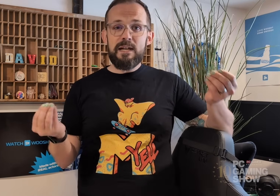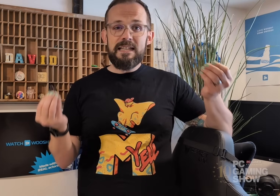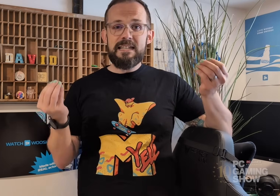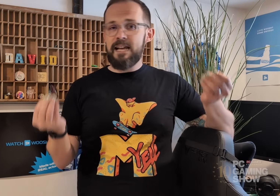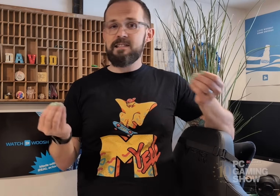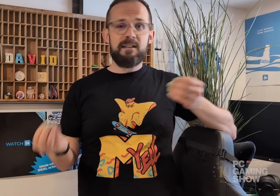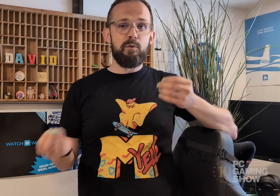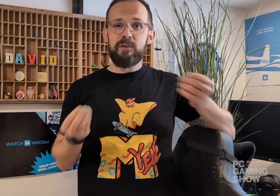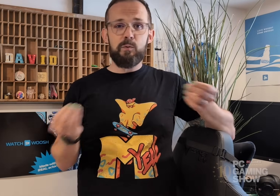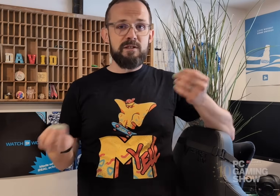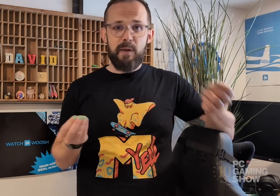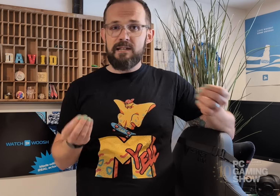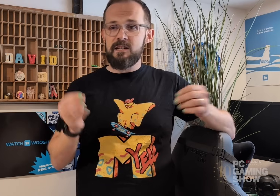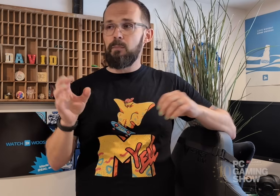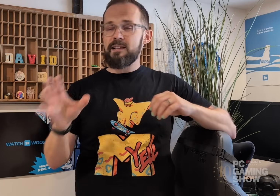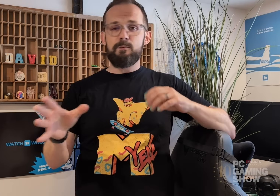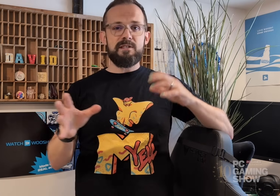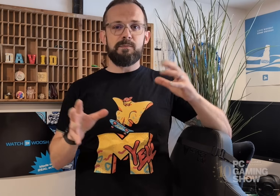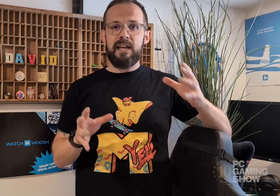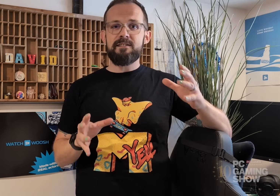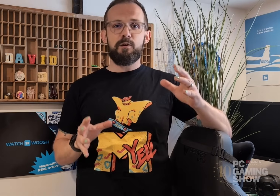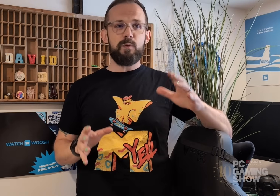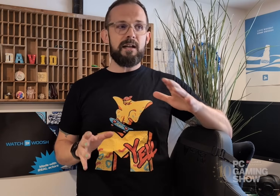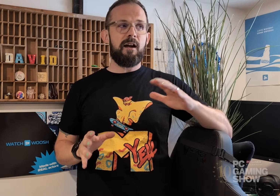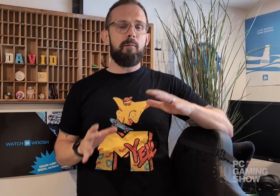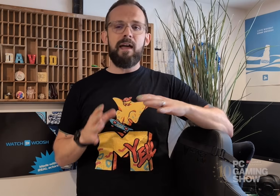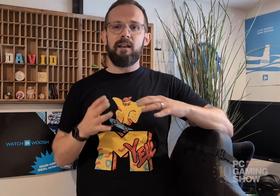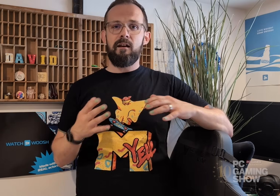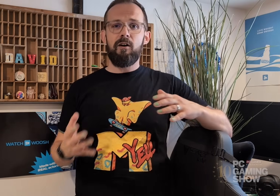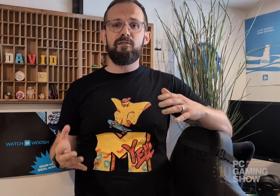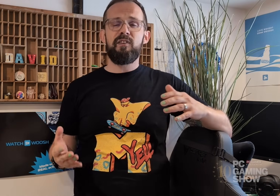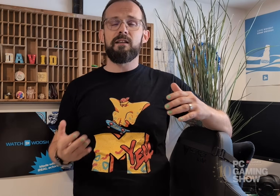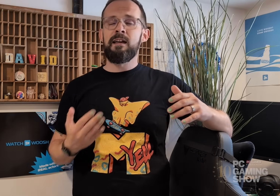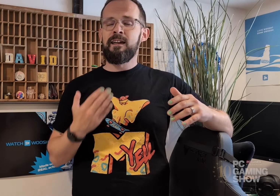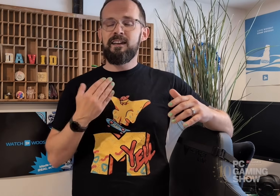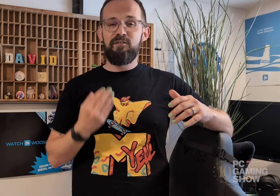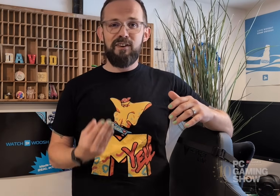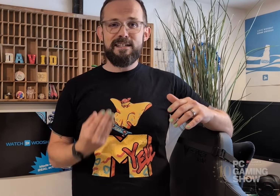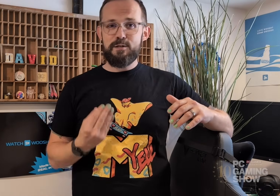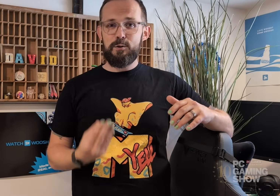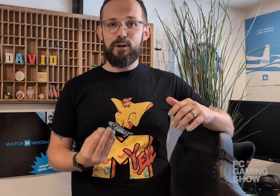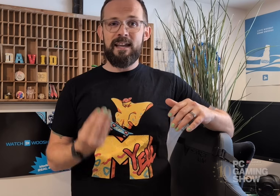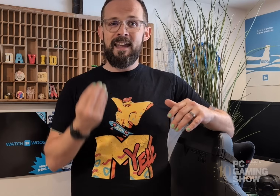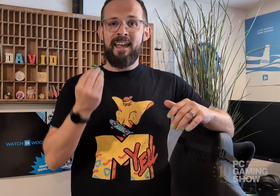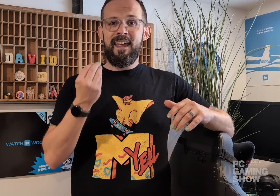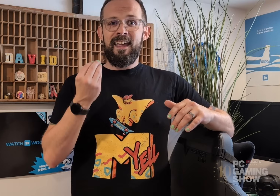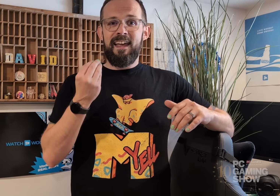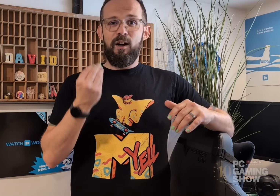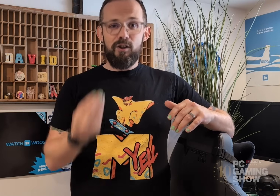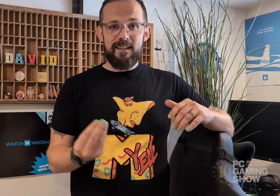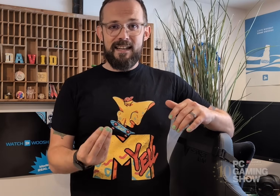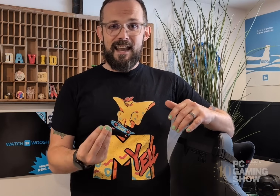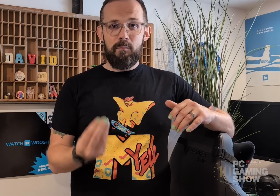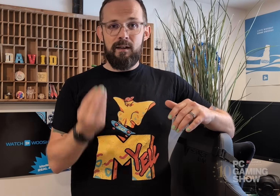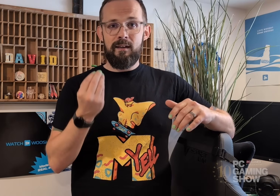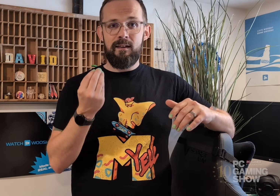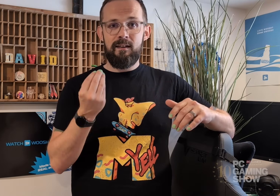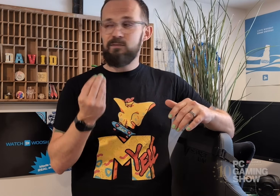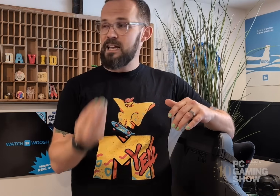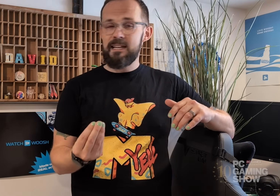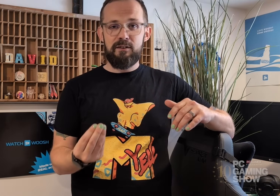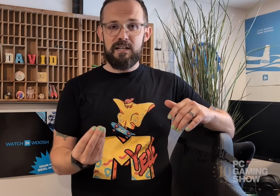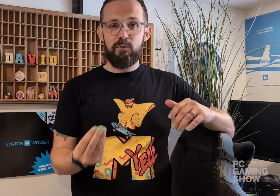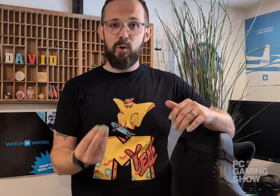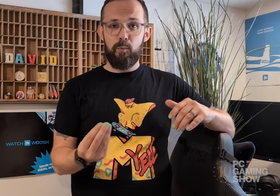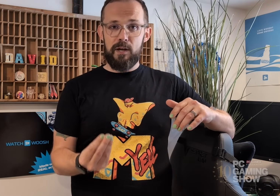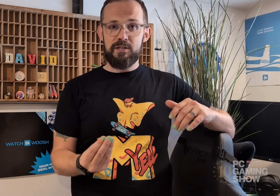of freely dancing and moving through a space, combines it with some tense arena combat and a heartfelt and funny story, all in the name